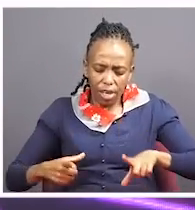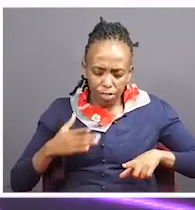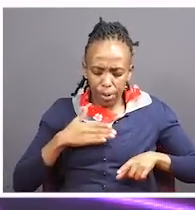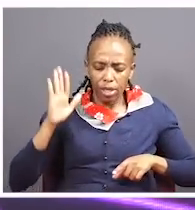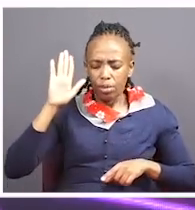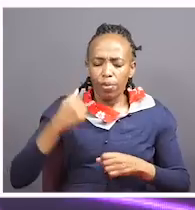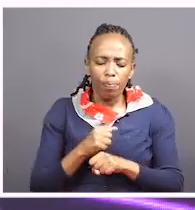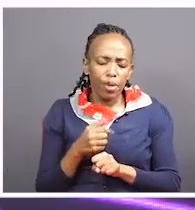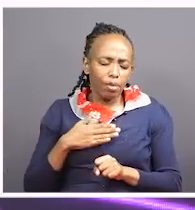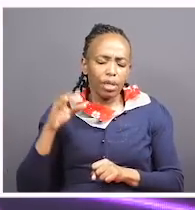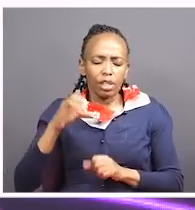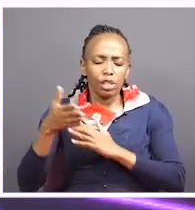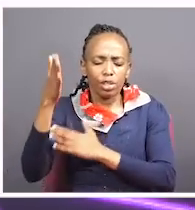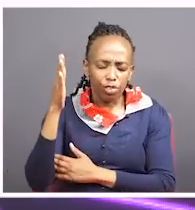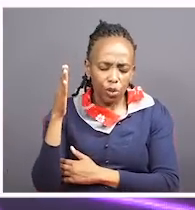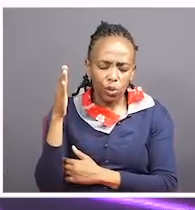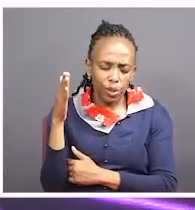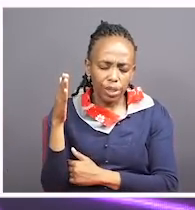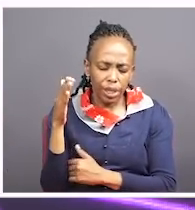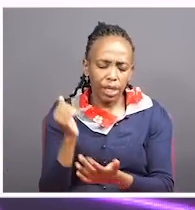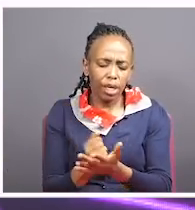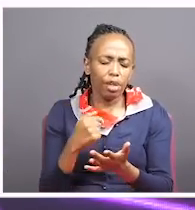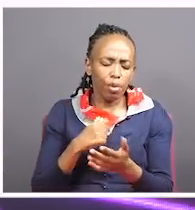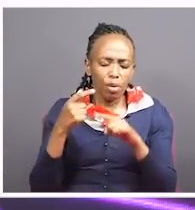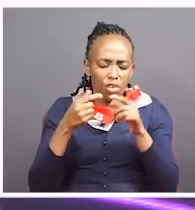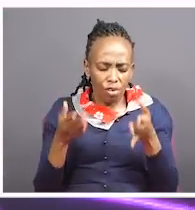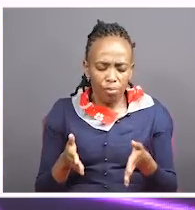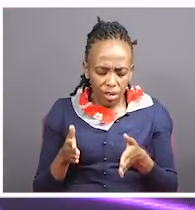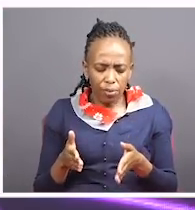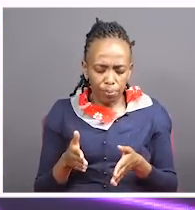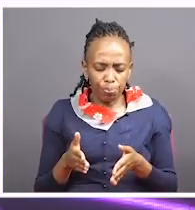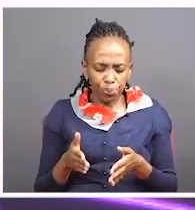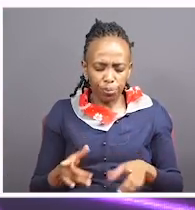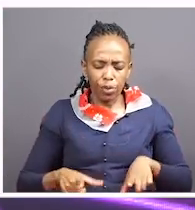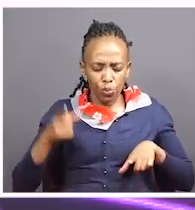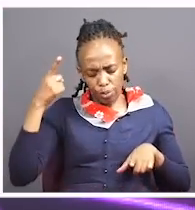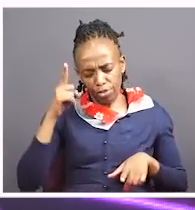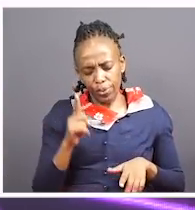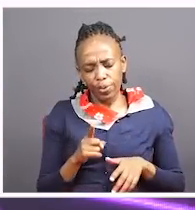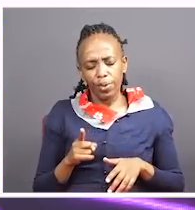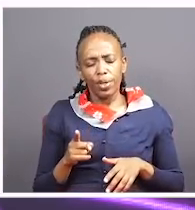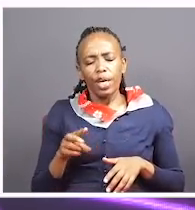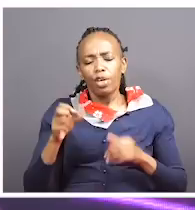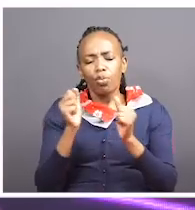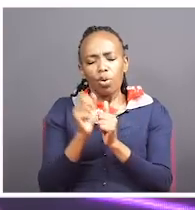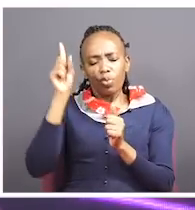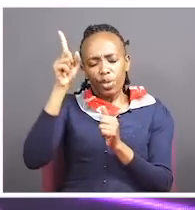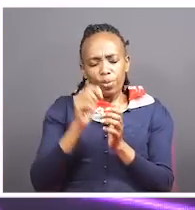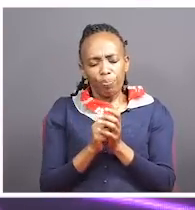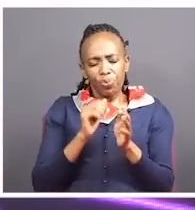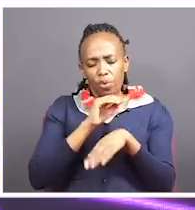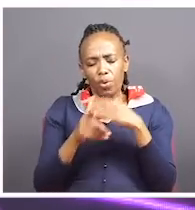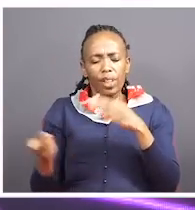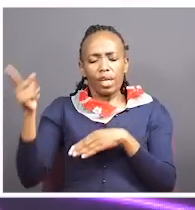you. Make me a child of God and help me from this day to live for you and to walk with